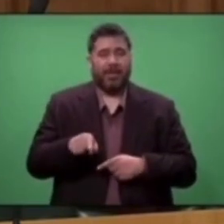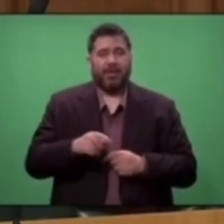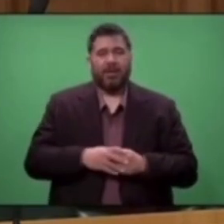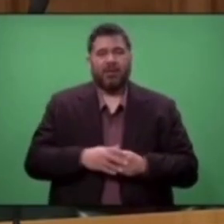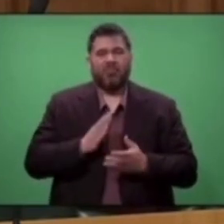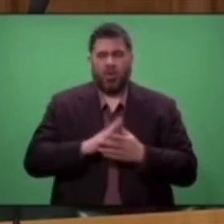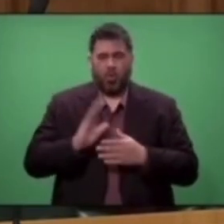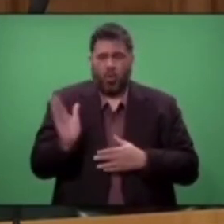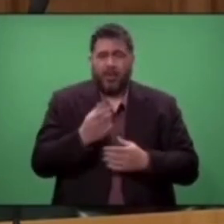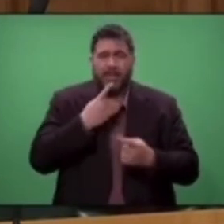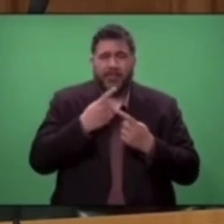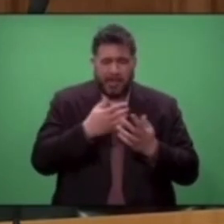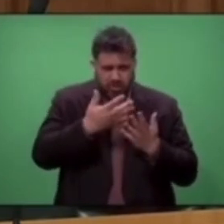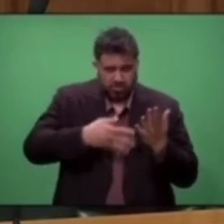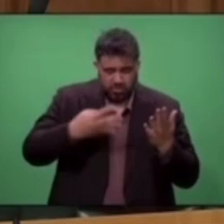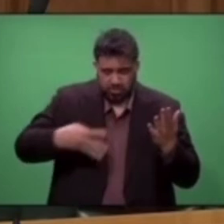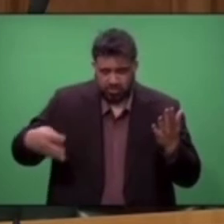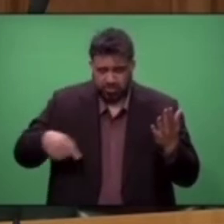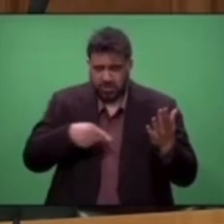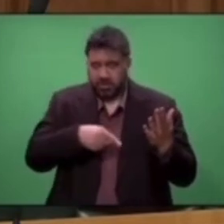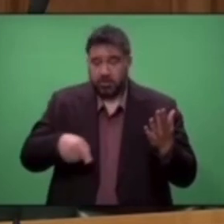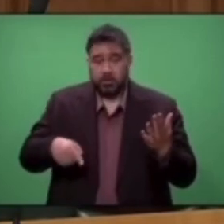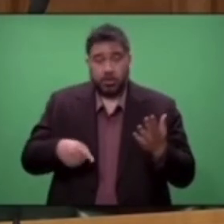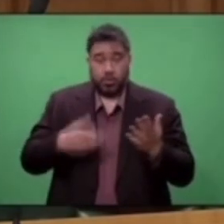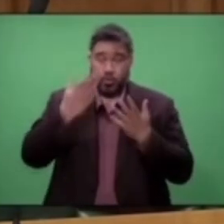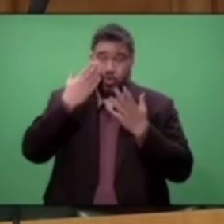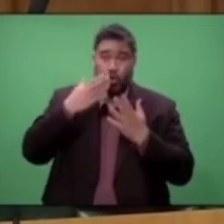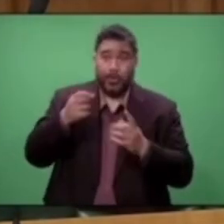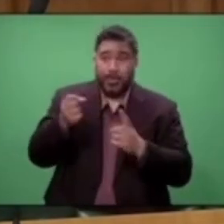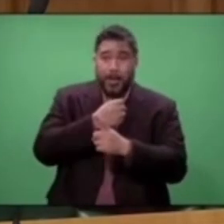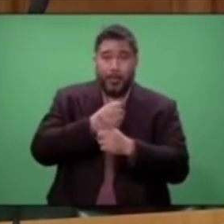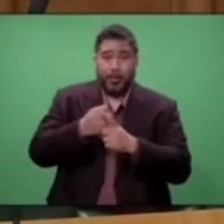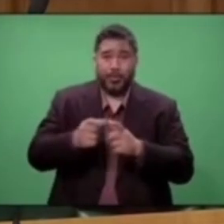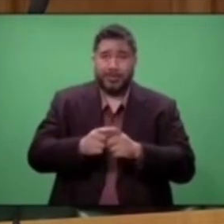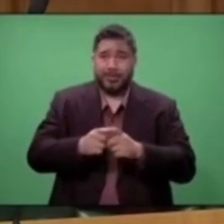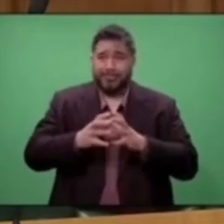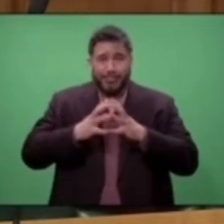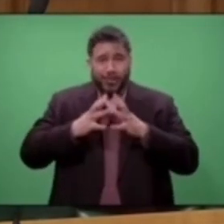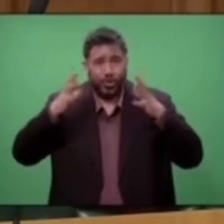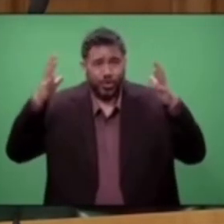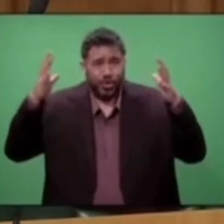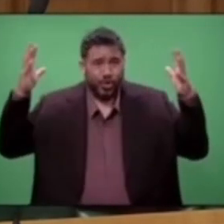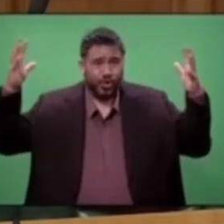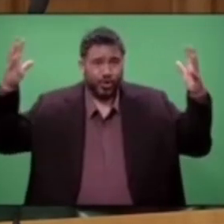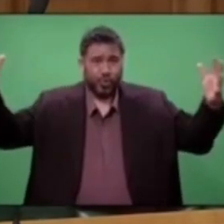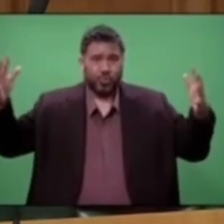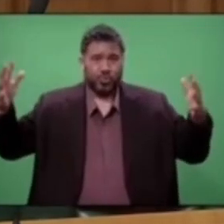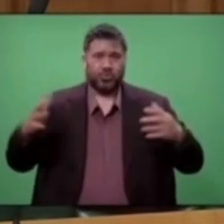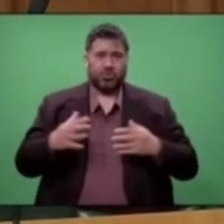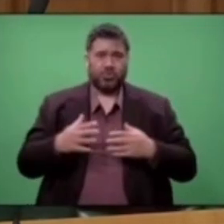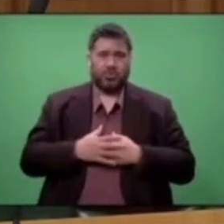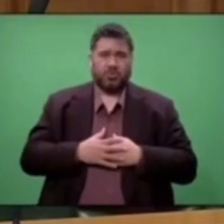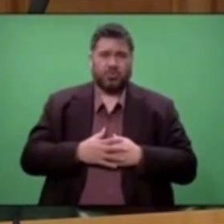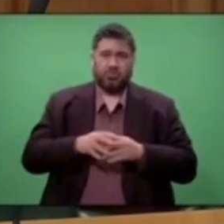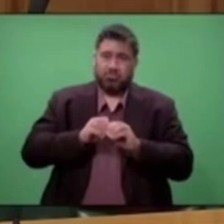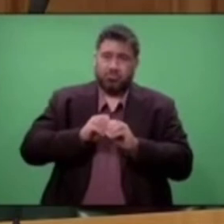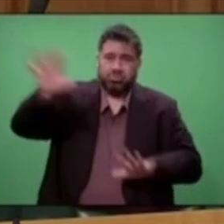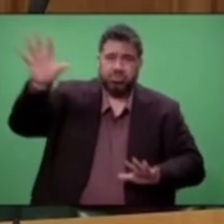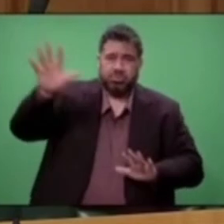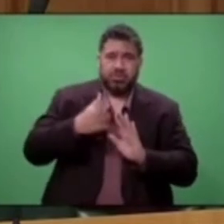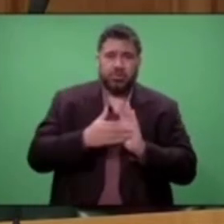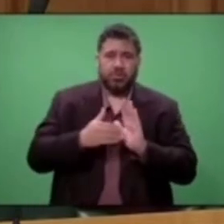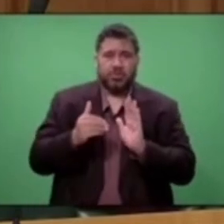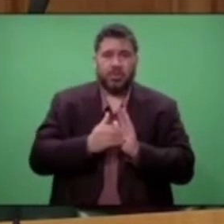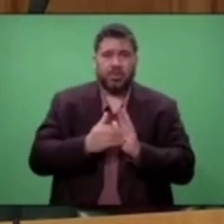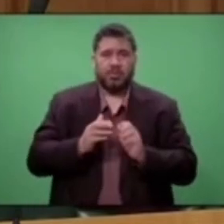in the report detailing the scale of abuse, the various ways in which abuse was carried out, by whom